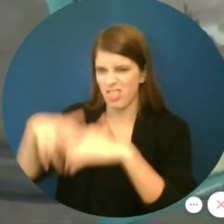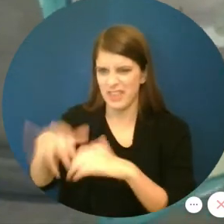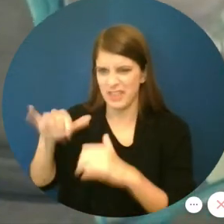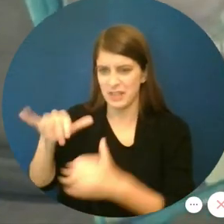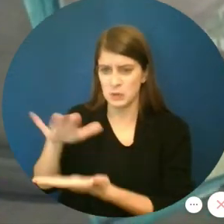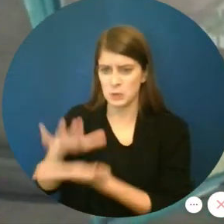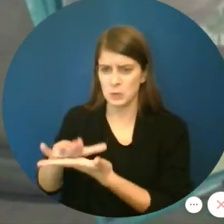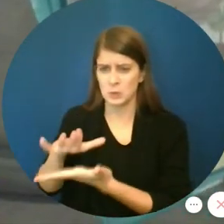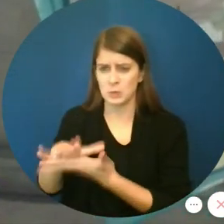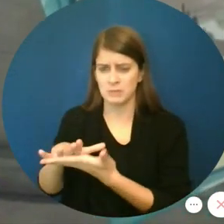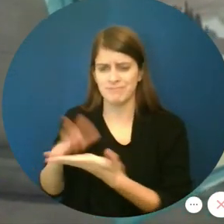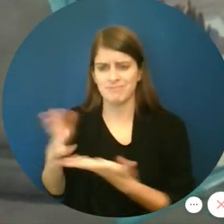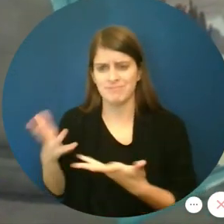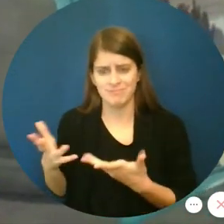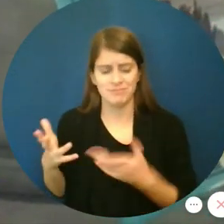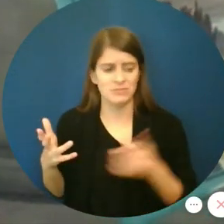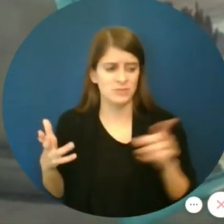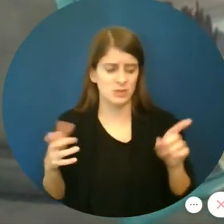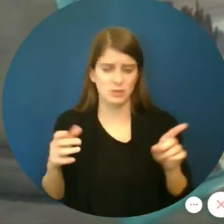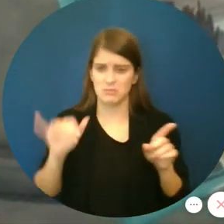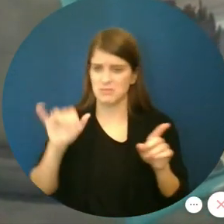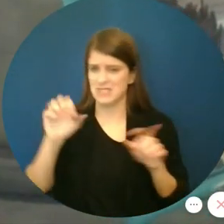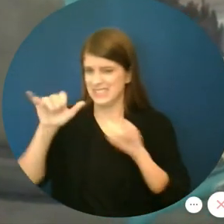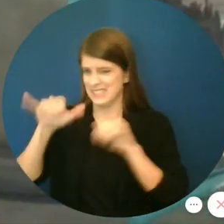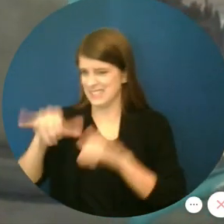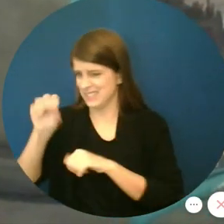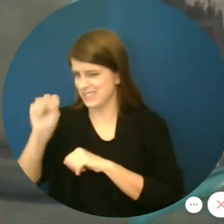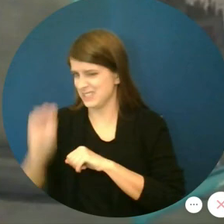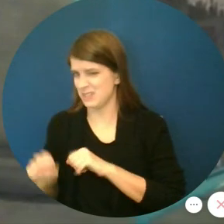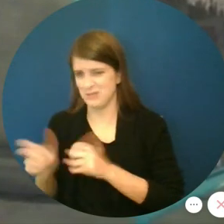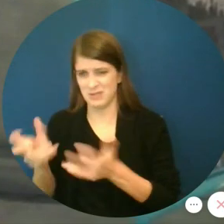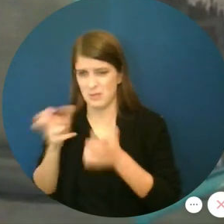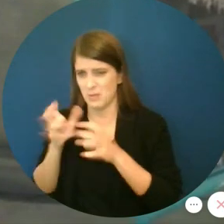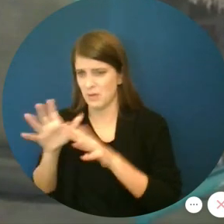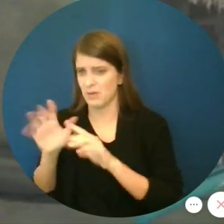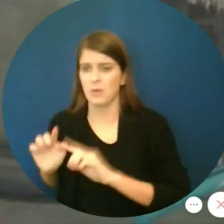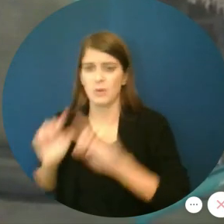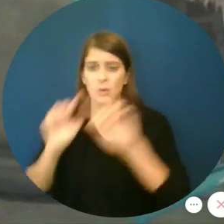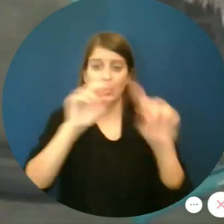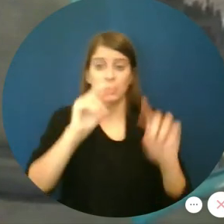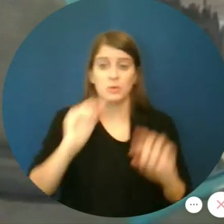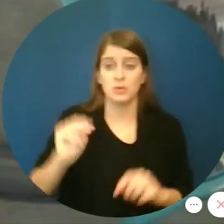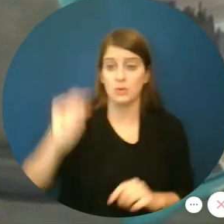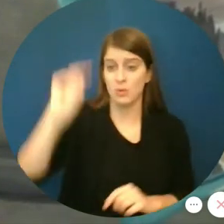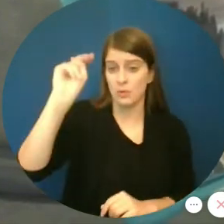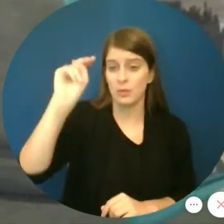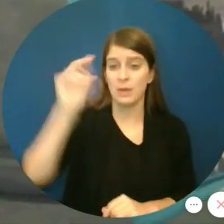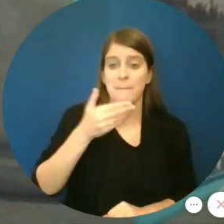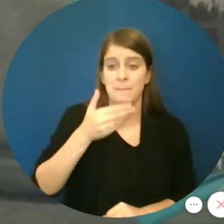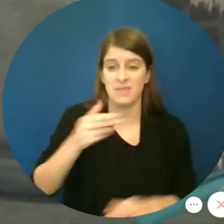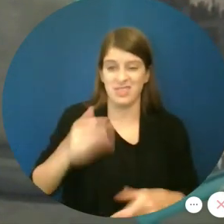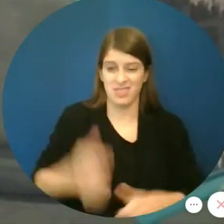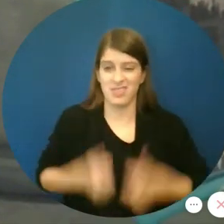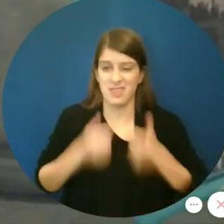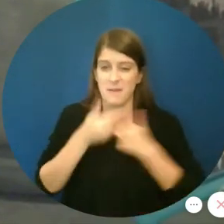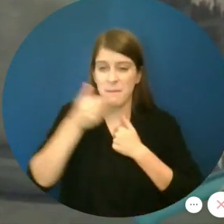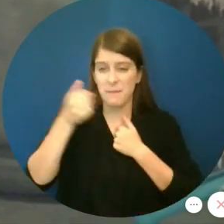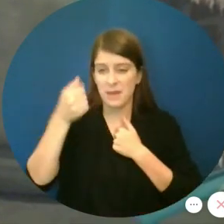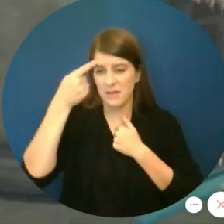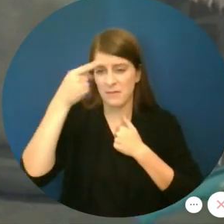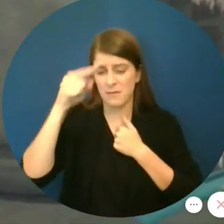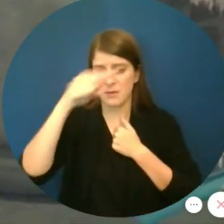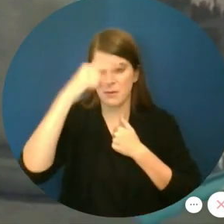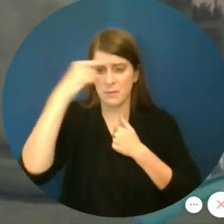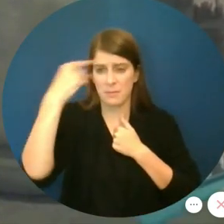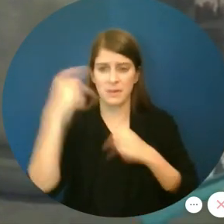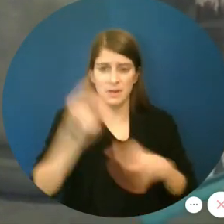Ernest left the segregated South on a steamship to continue his education up north. He dove into his new classes at